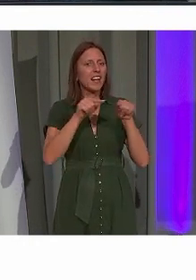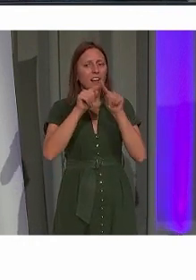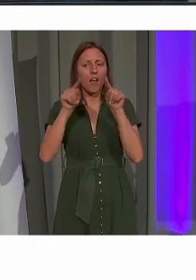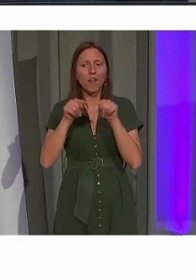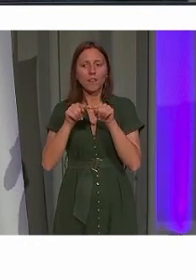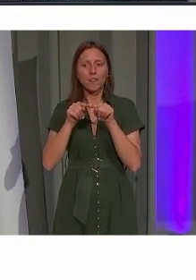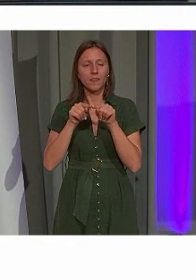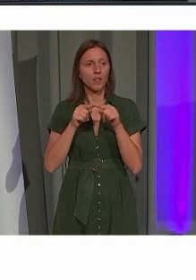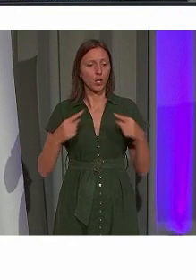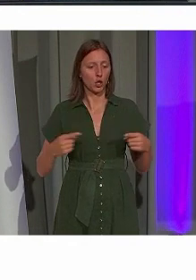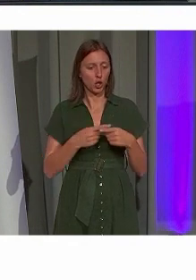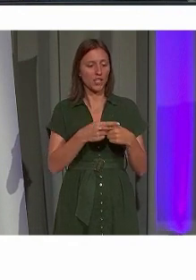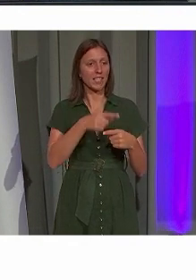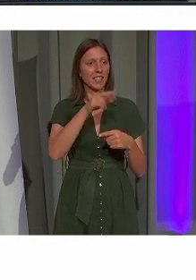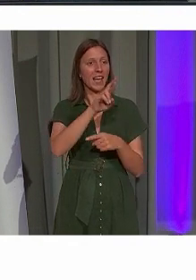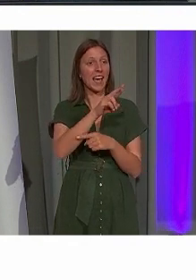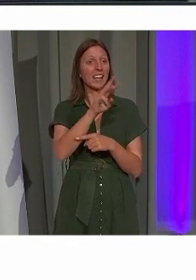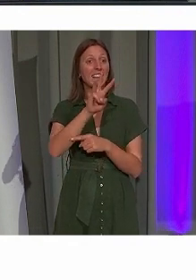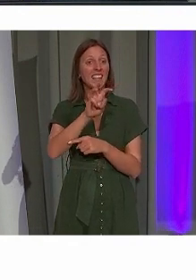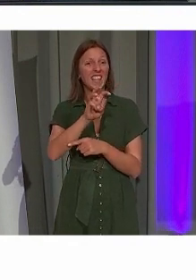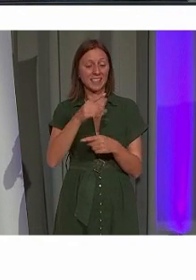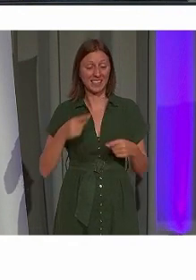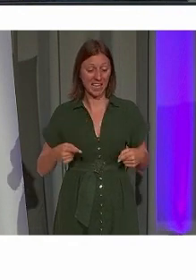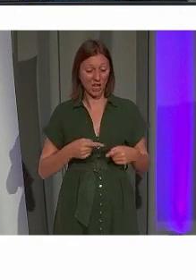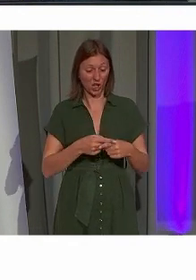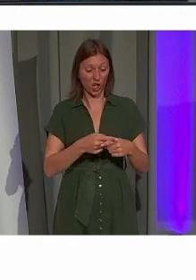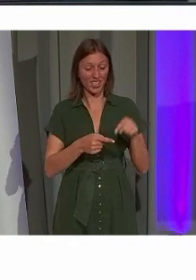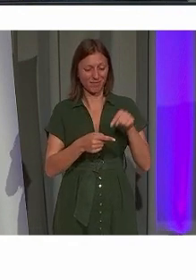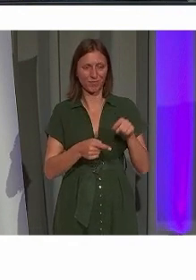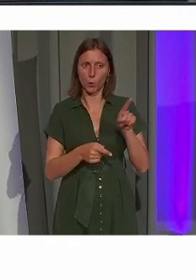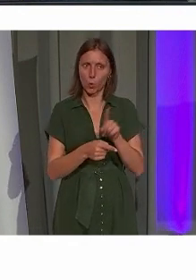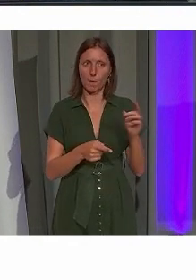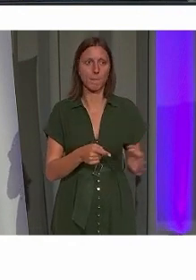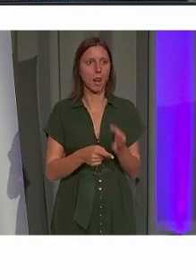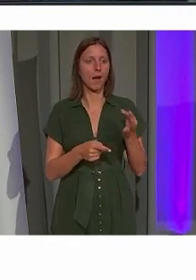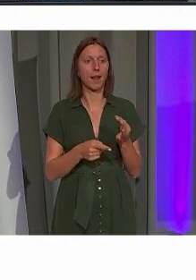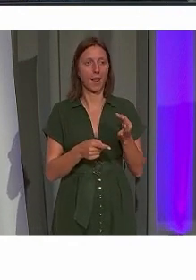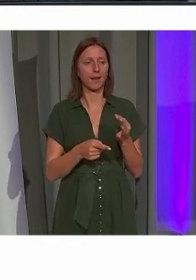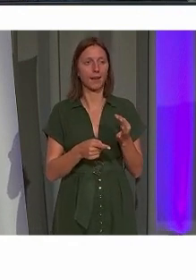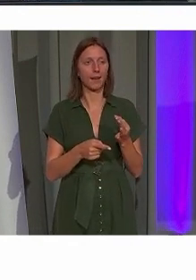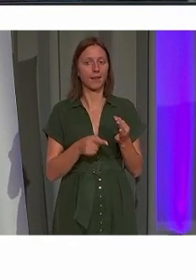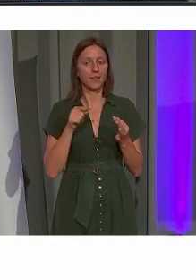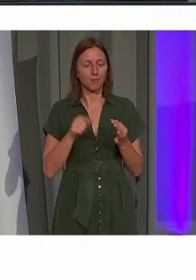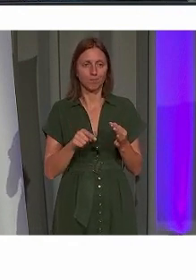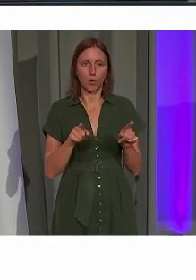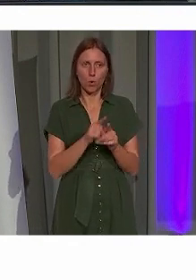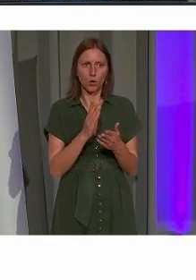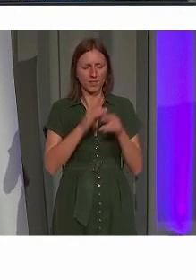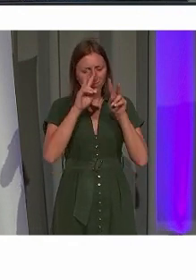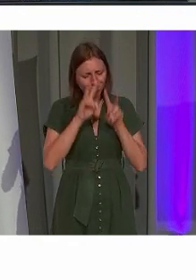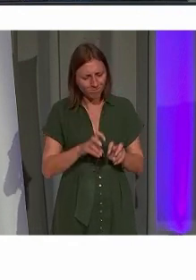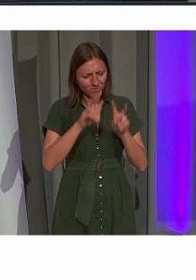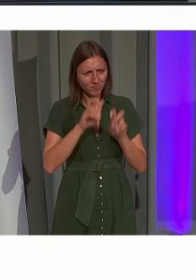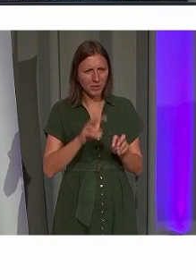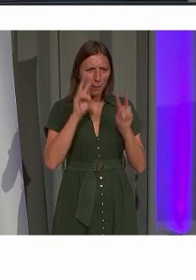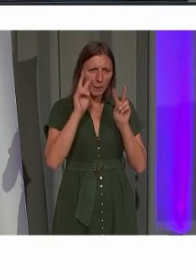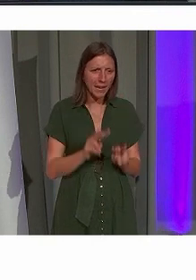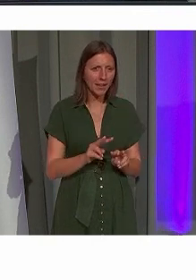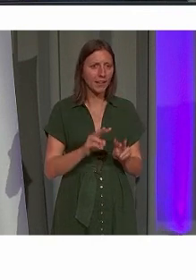to put aside the difficulty between cyclists and